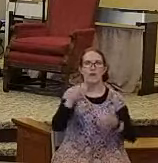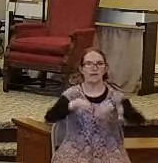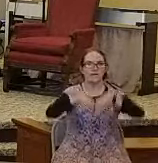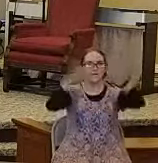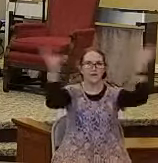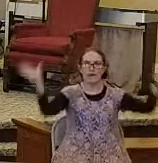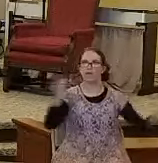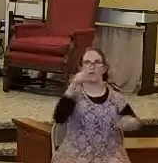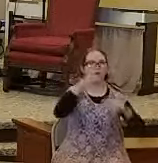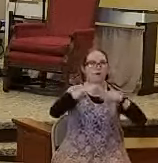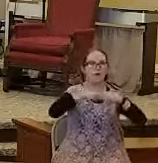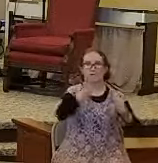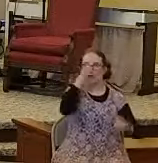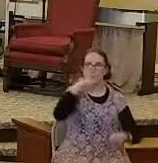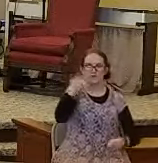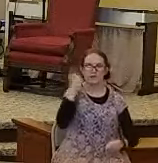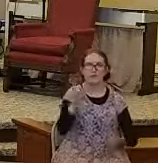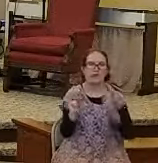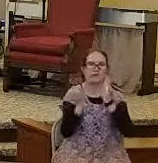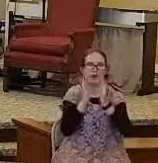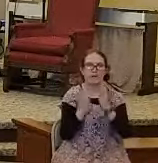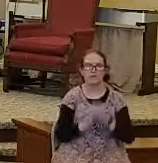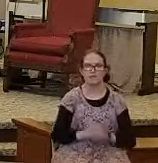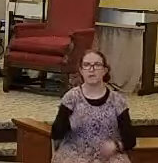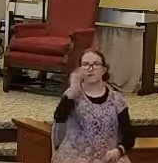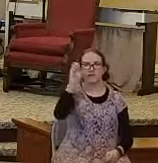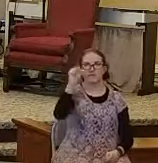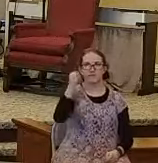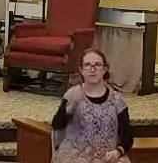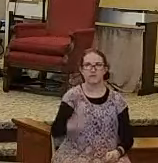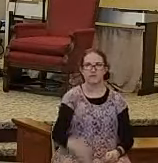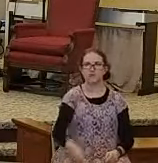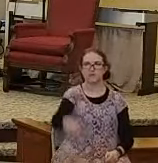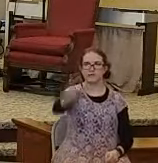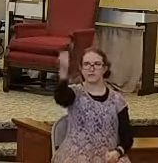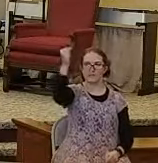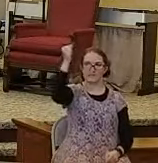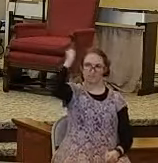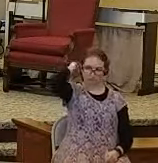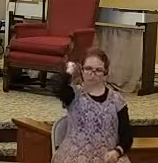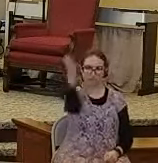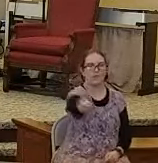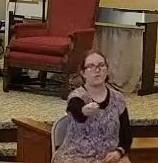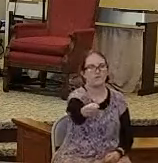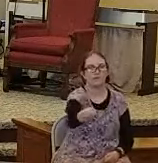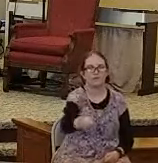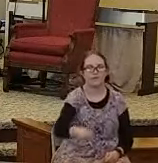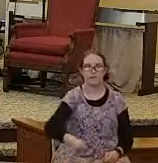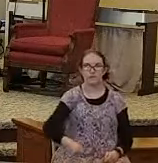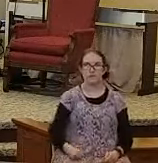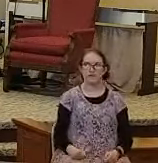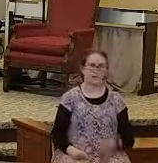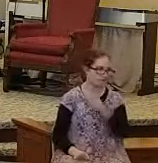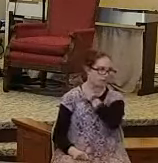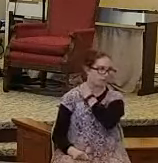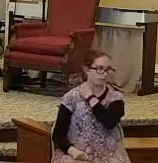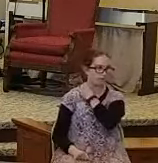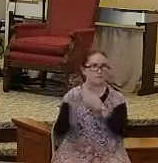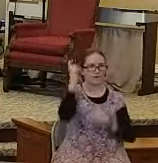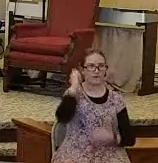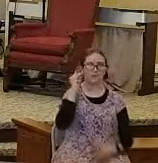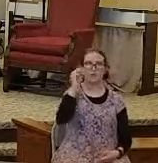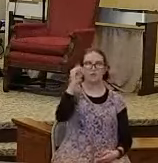of the rock, God said, speak to it. But Moses took the rod and he smote the rock with the rod. Because of